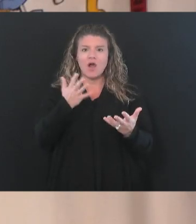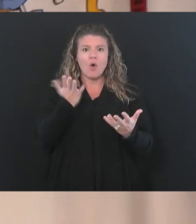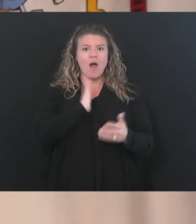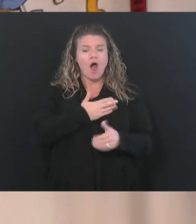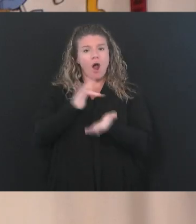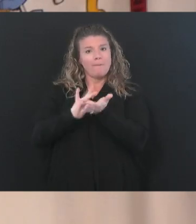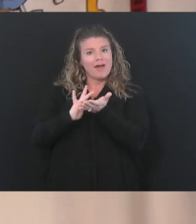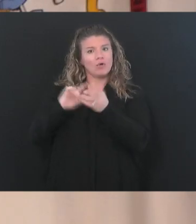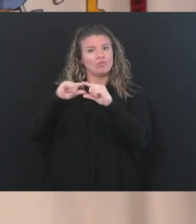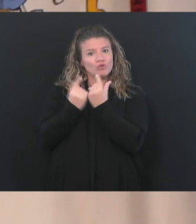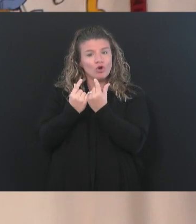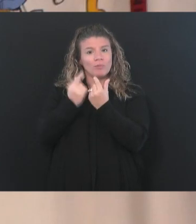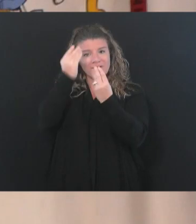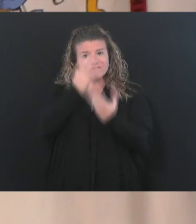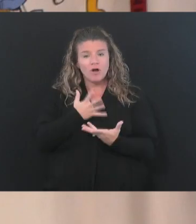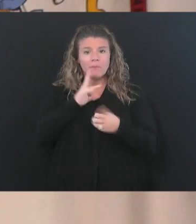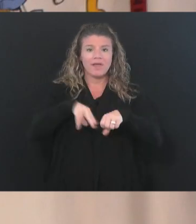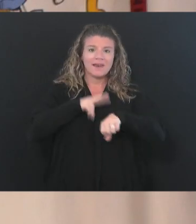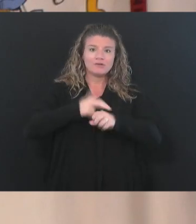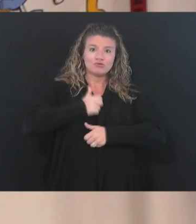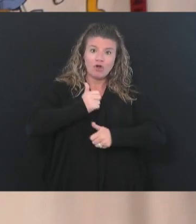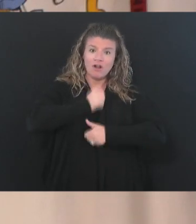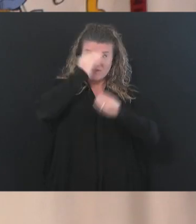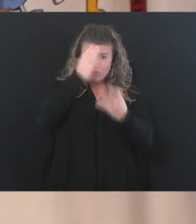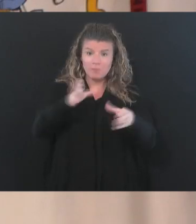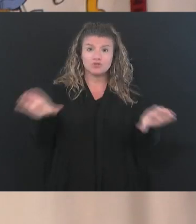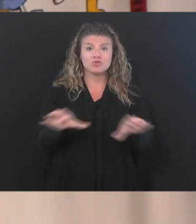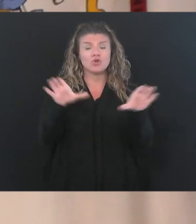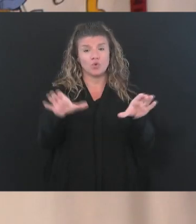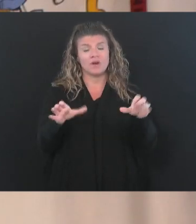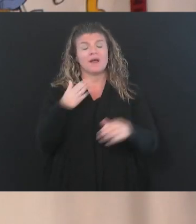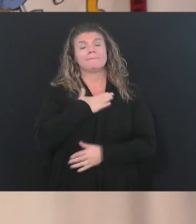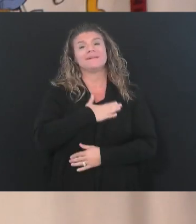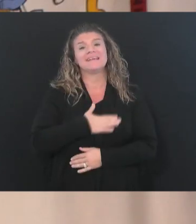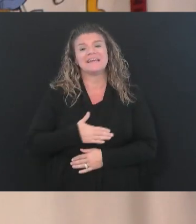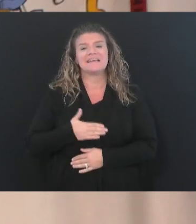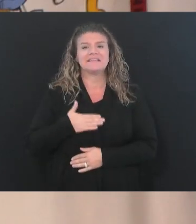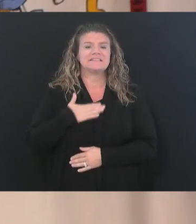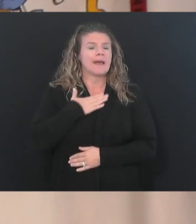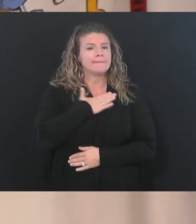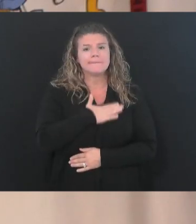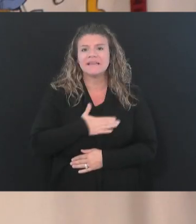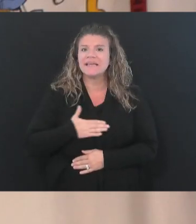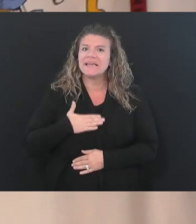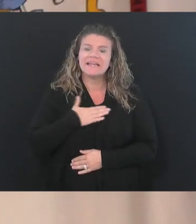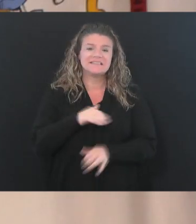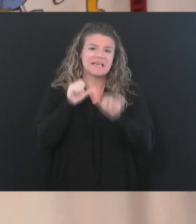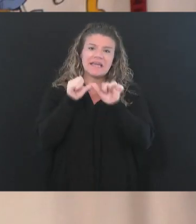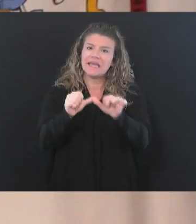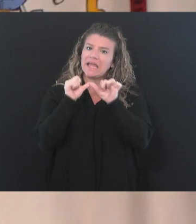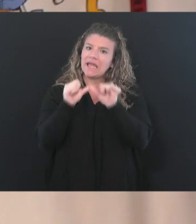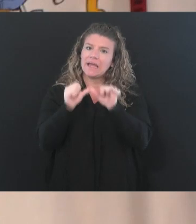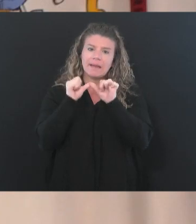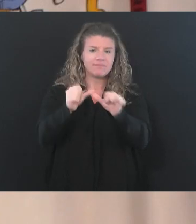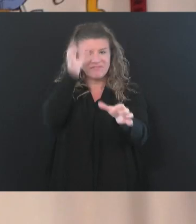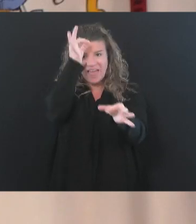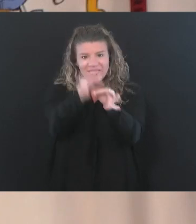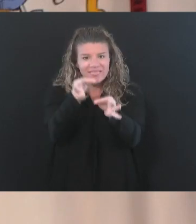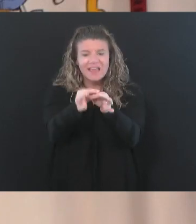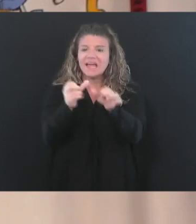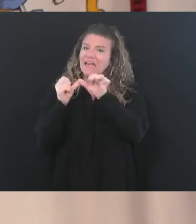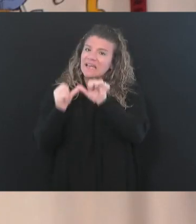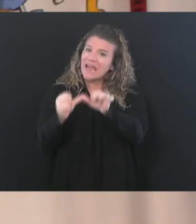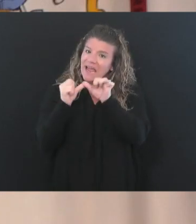experts, as well as our National Guard. Please keep the faith and stay the